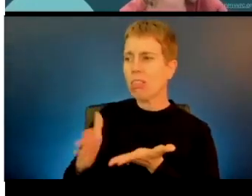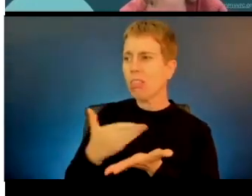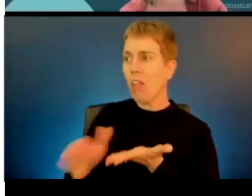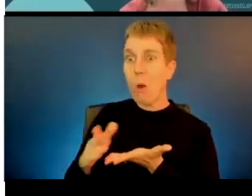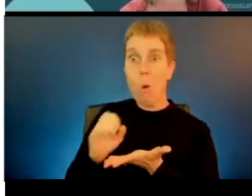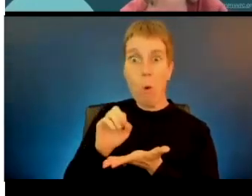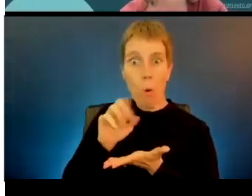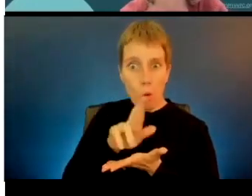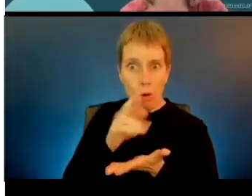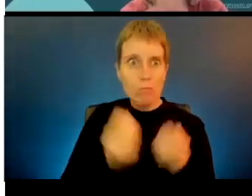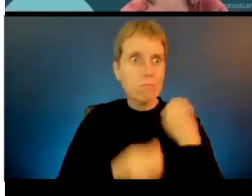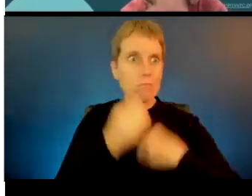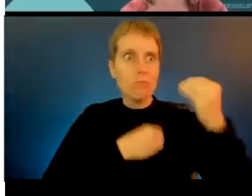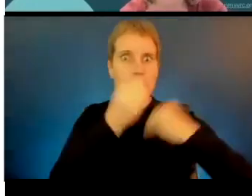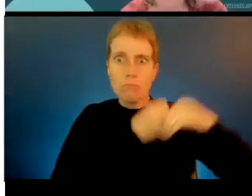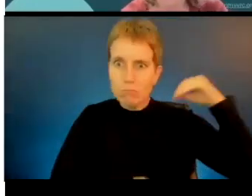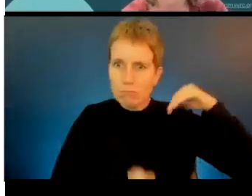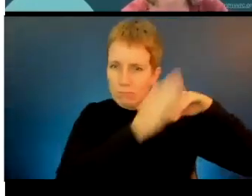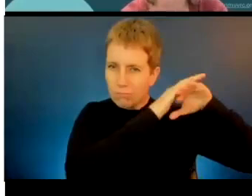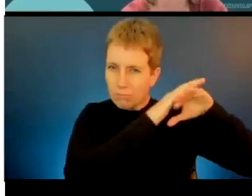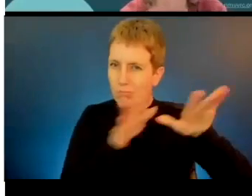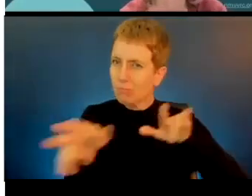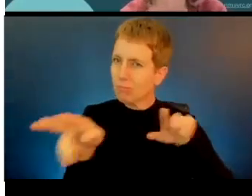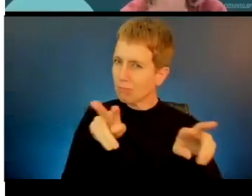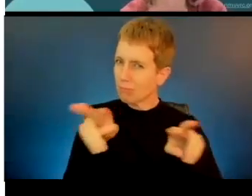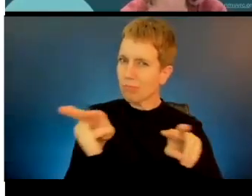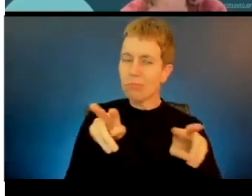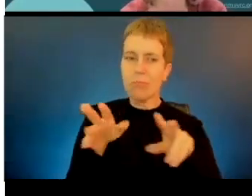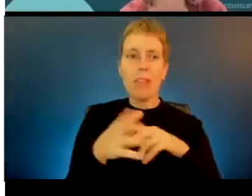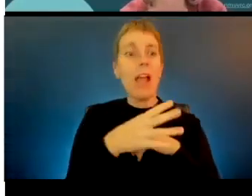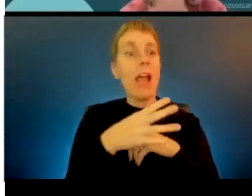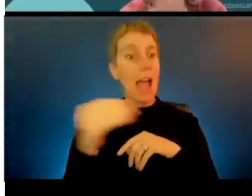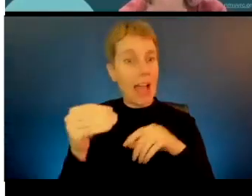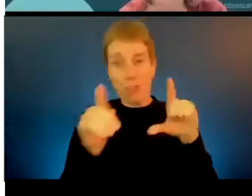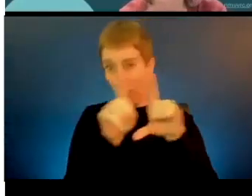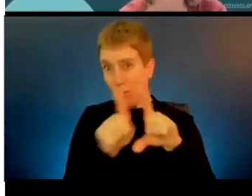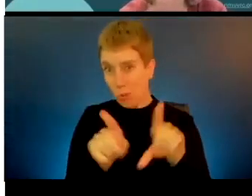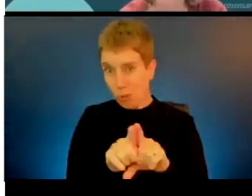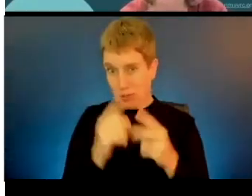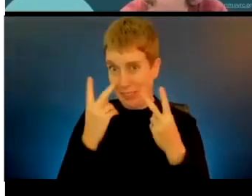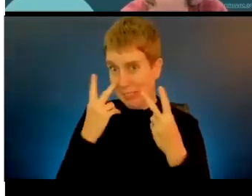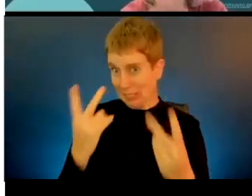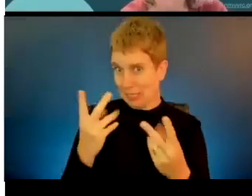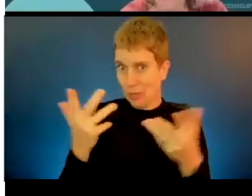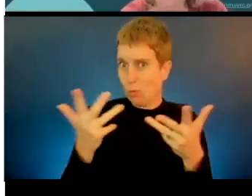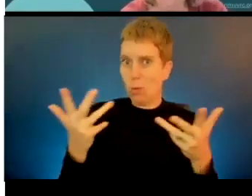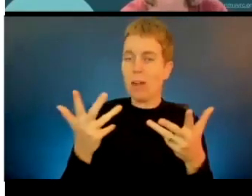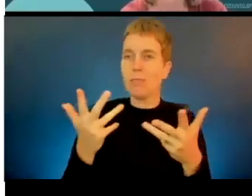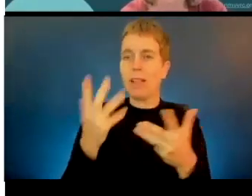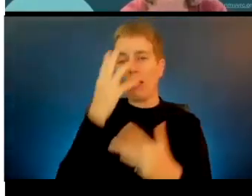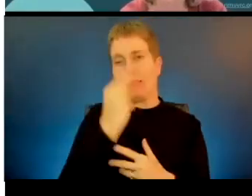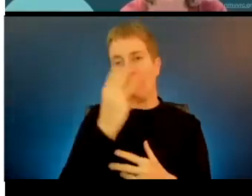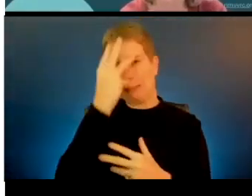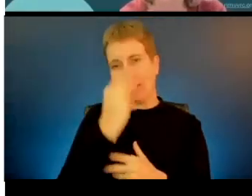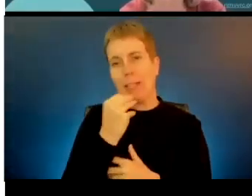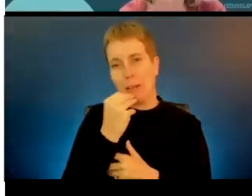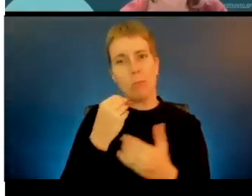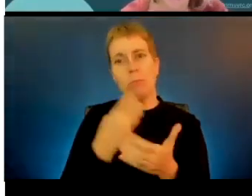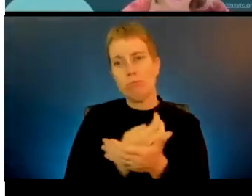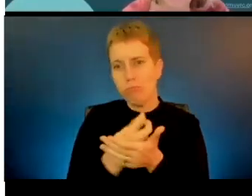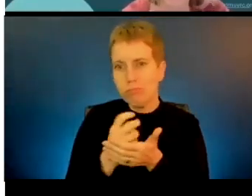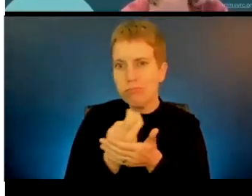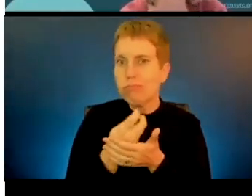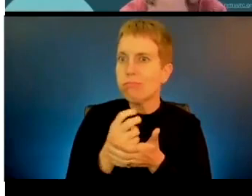past. And then it's not uncommon to also see across the developmental spectrum a lot of changes in sleep habits, from being